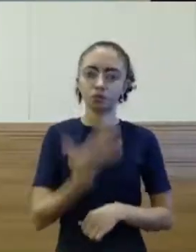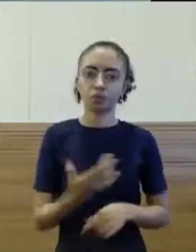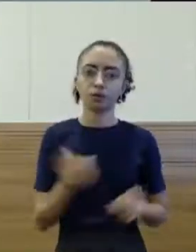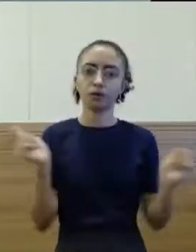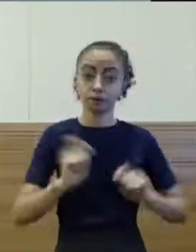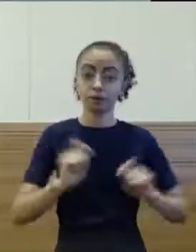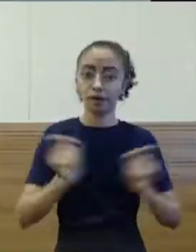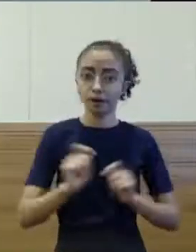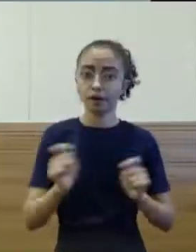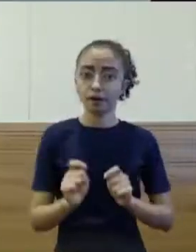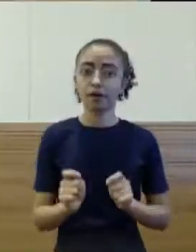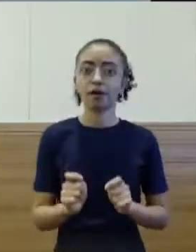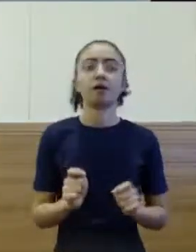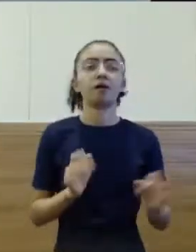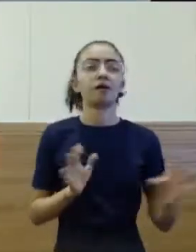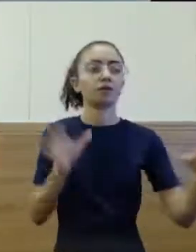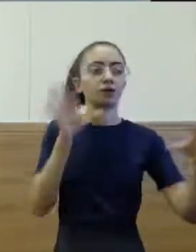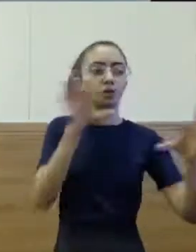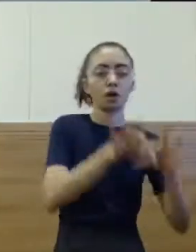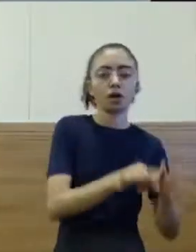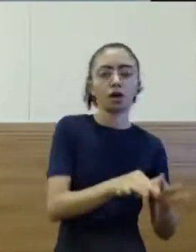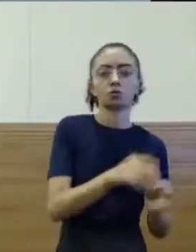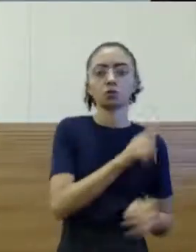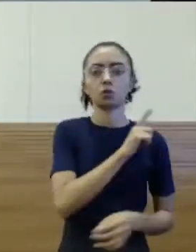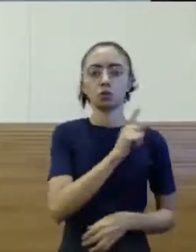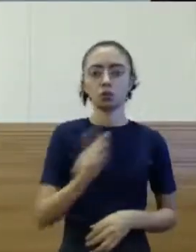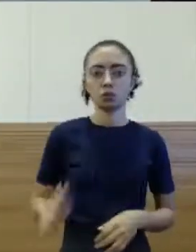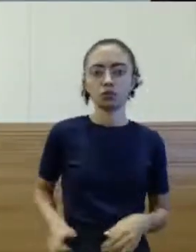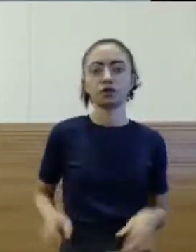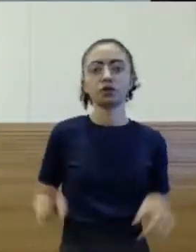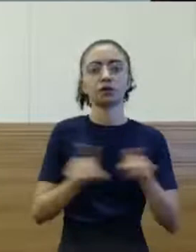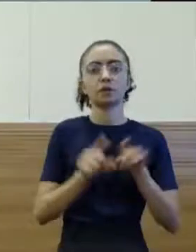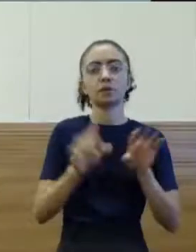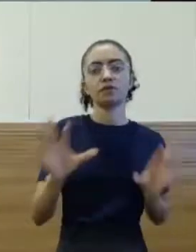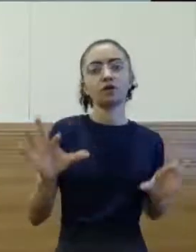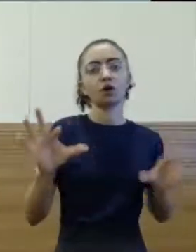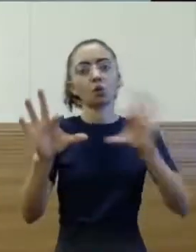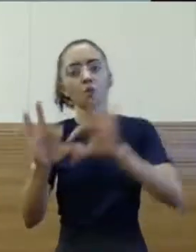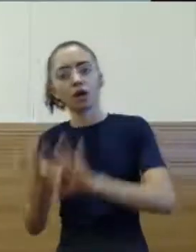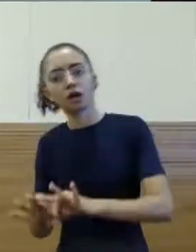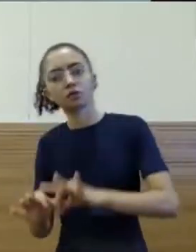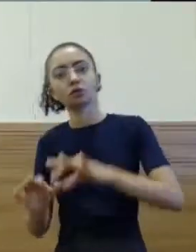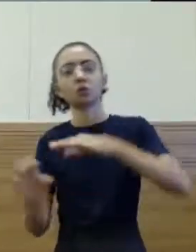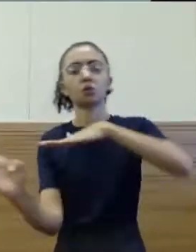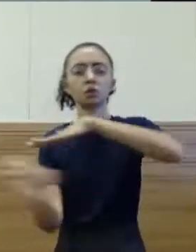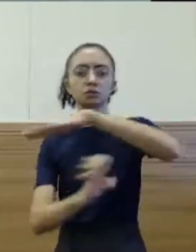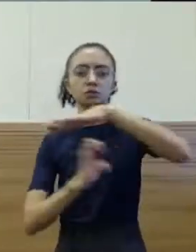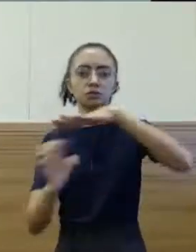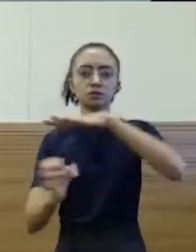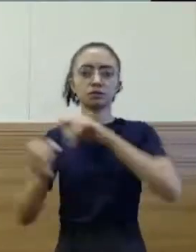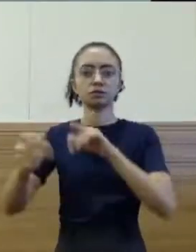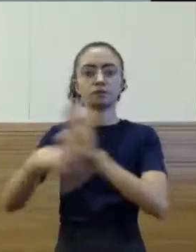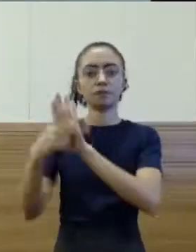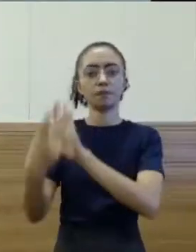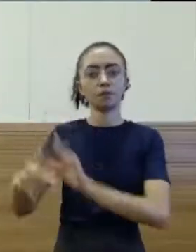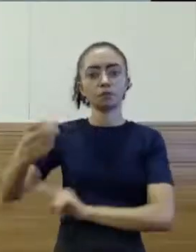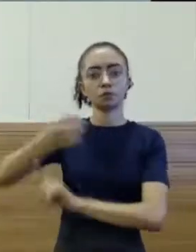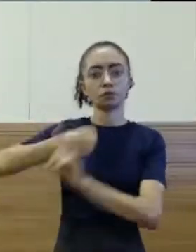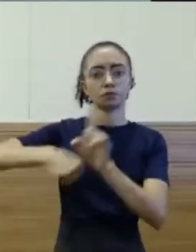link dependencias de not gobierno, only sino with the government las agencies, instituciones but también son muy with importantes. the civil organizations are definitely very